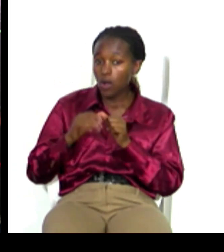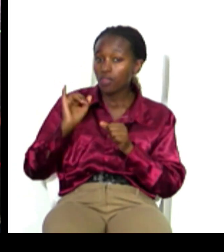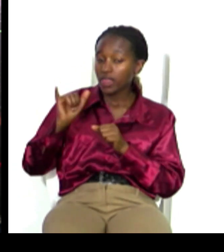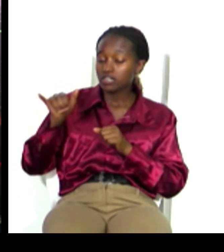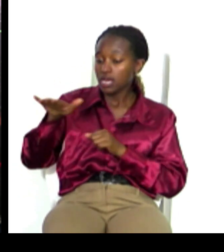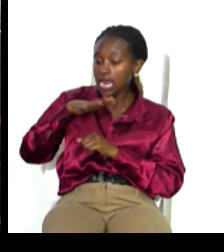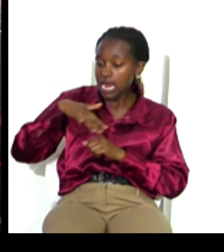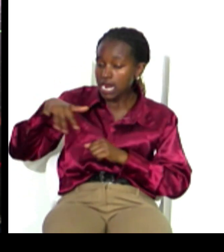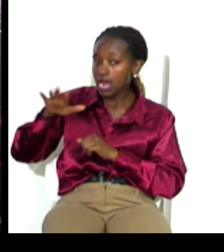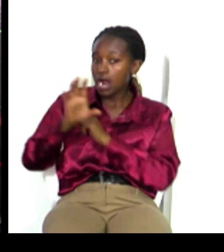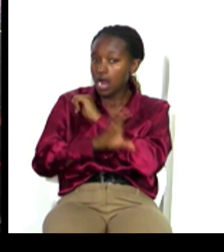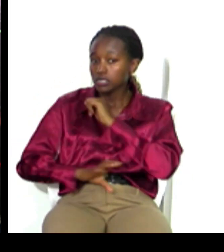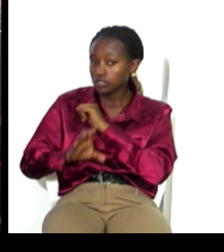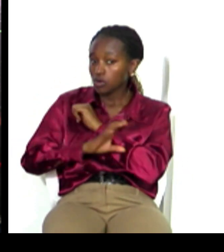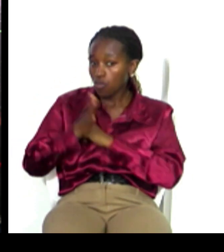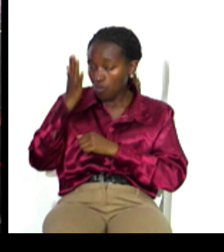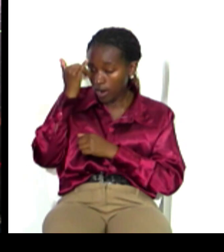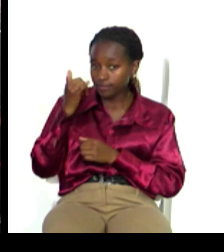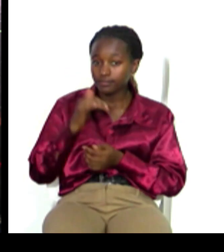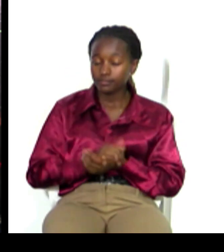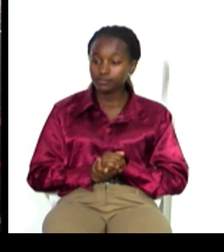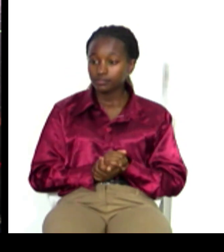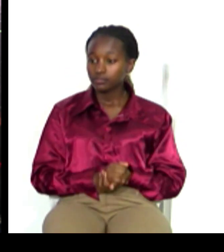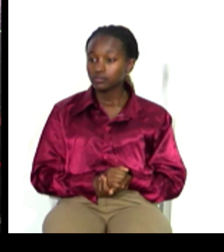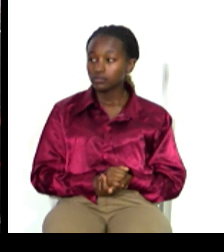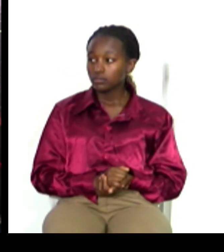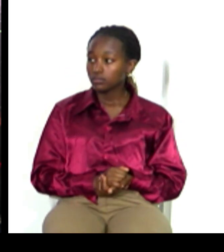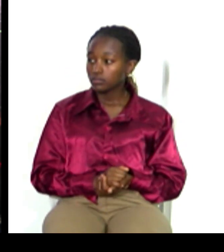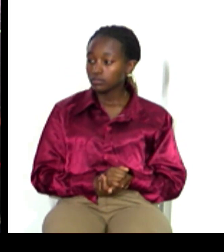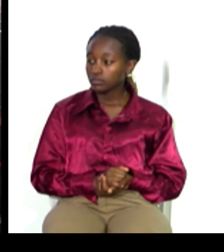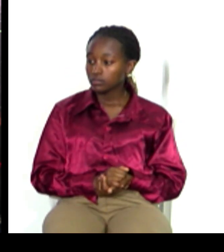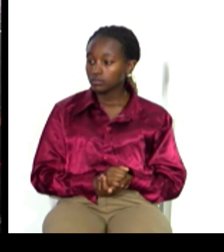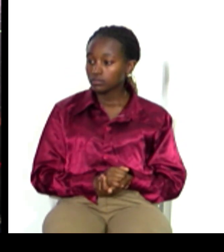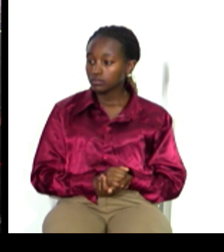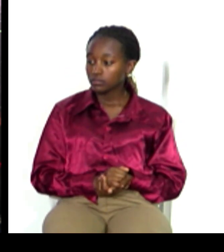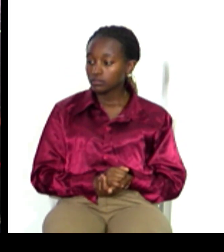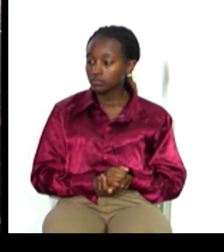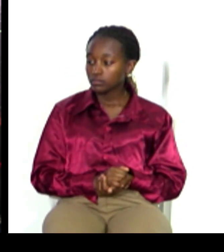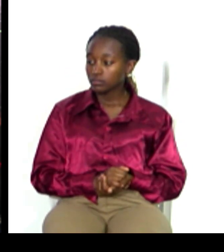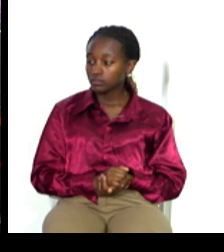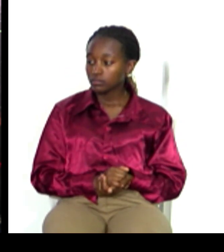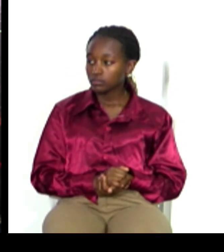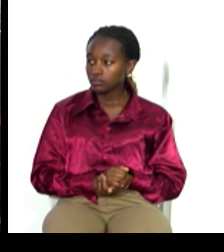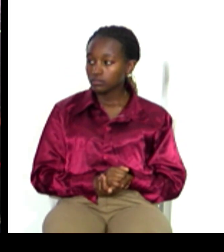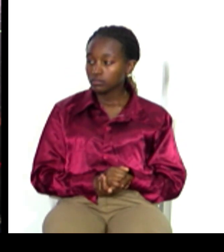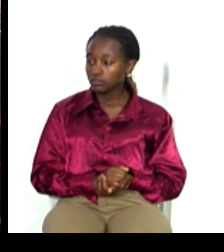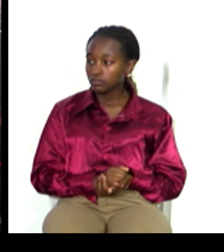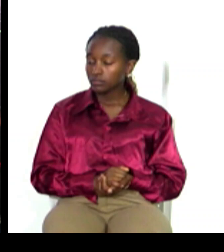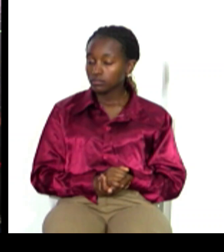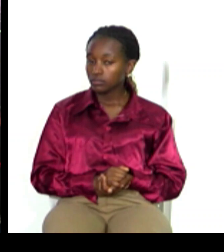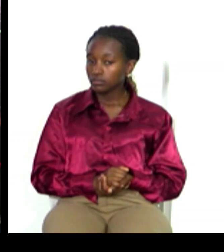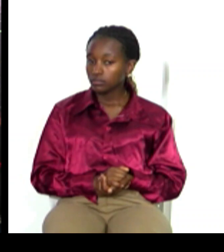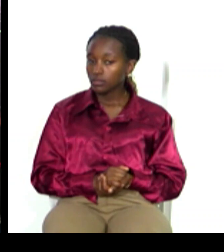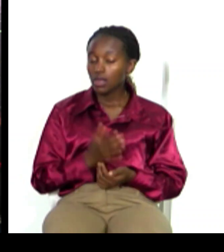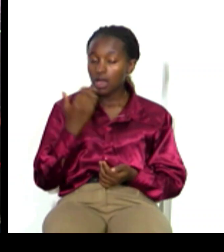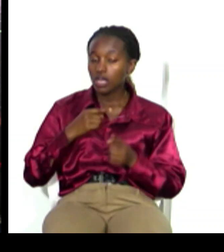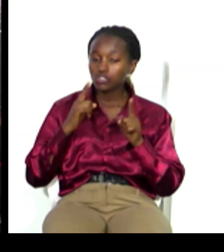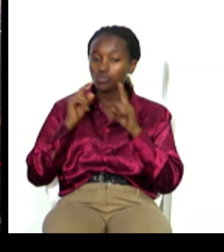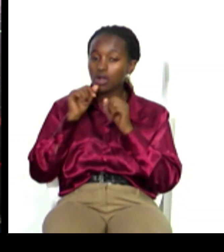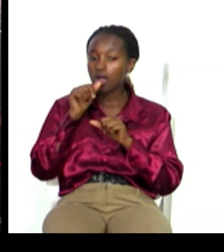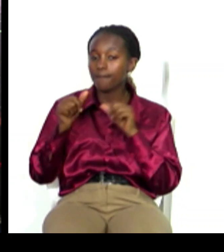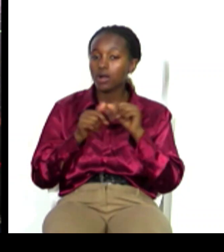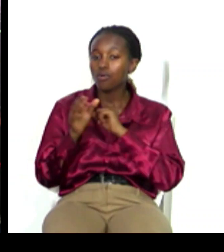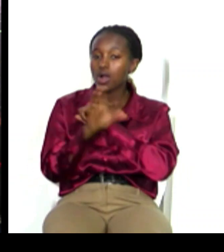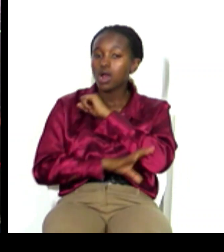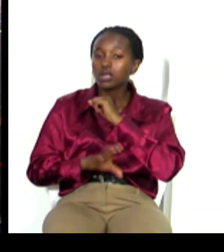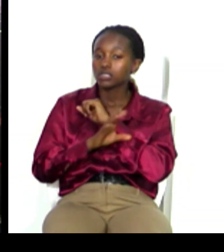support Raila Amolo Odinga. Right. I've started with those countries that are going to support Raila and those countries that are not going to support Raila.